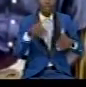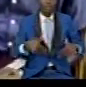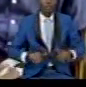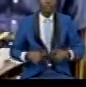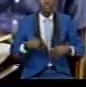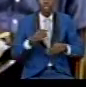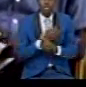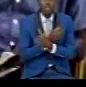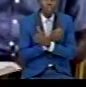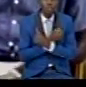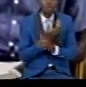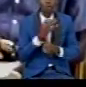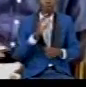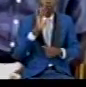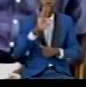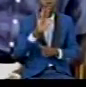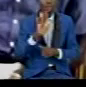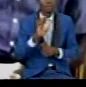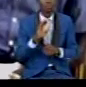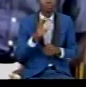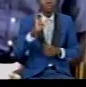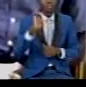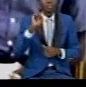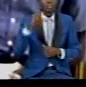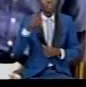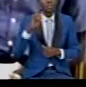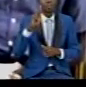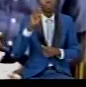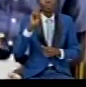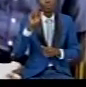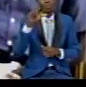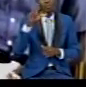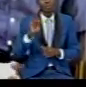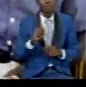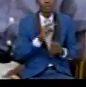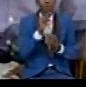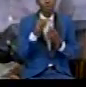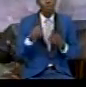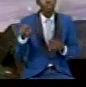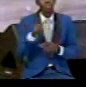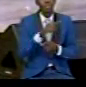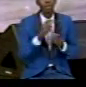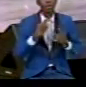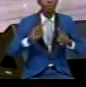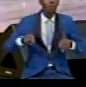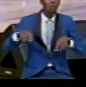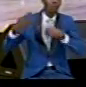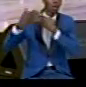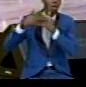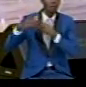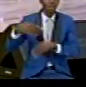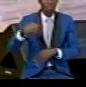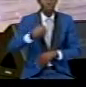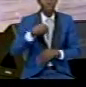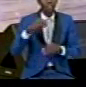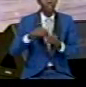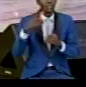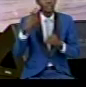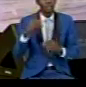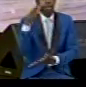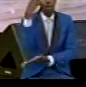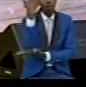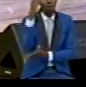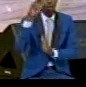the love of thine espousals, when thou wentest after me in the wilderness.